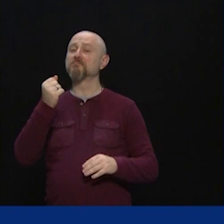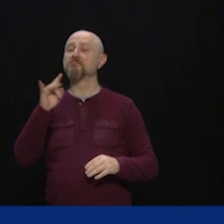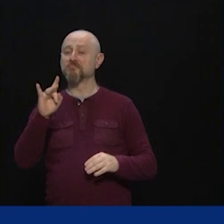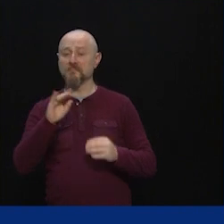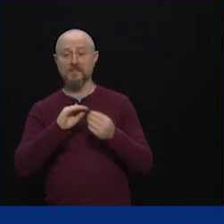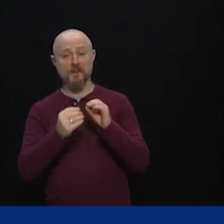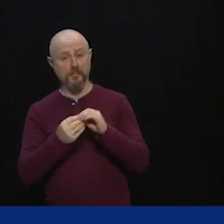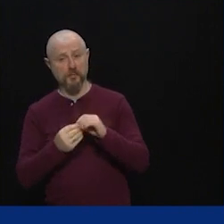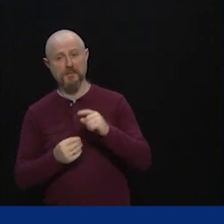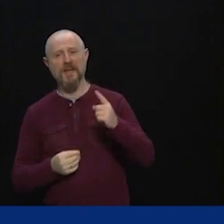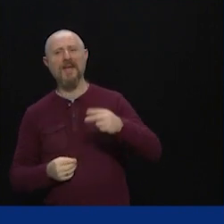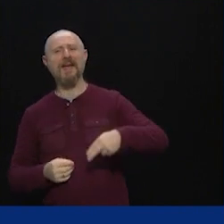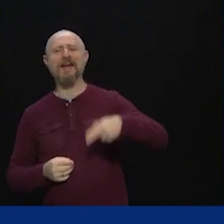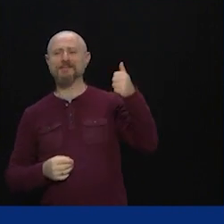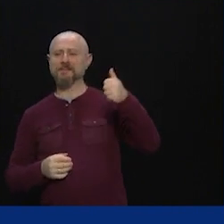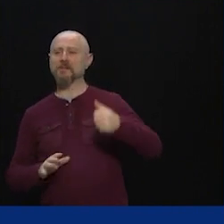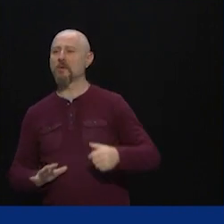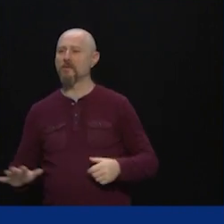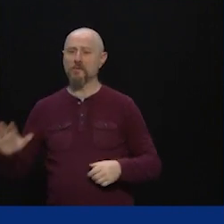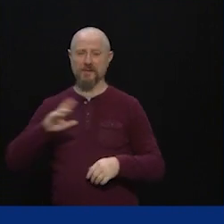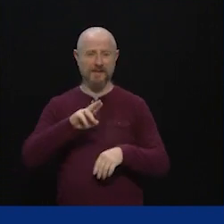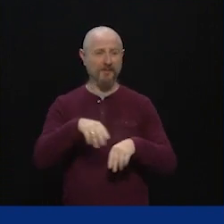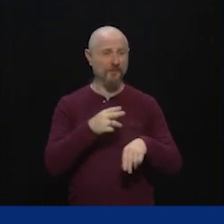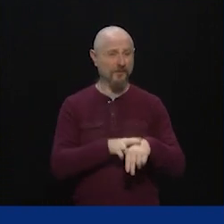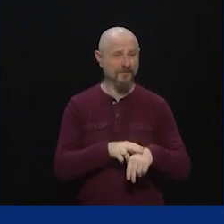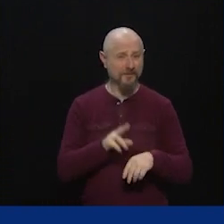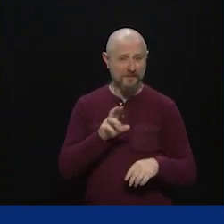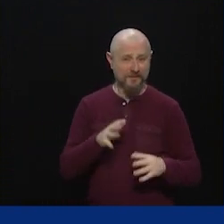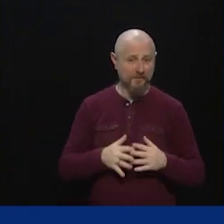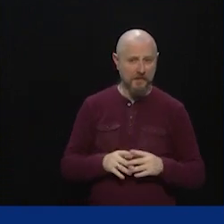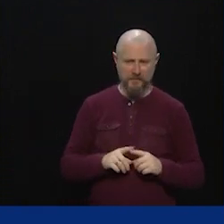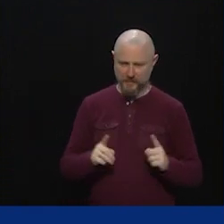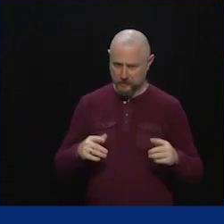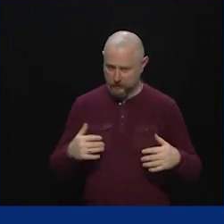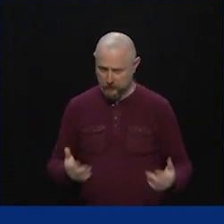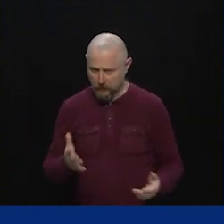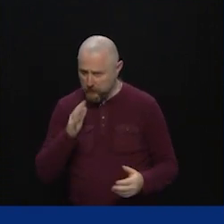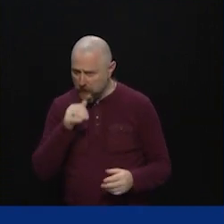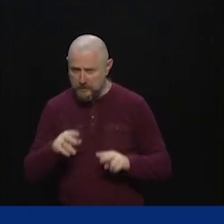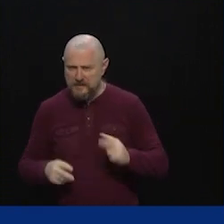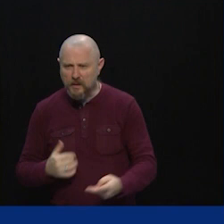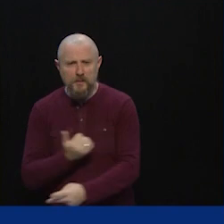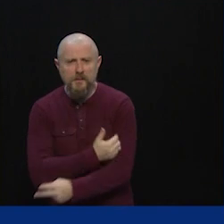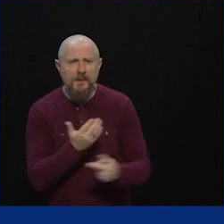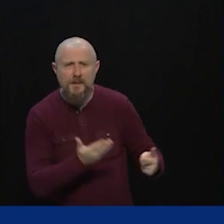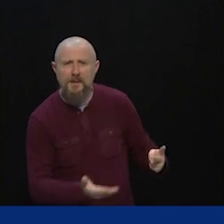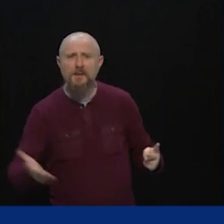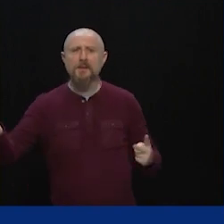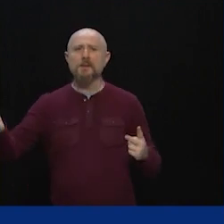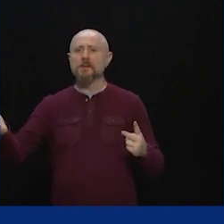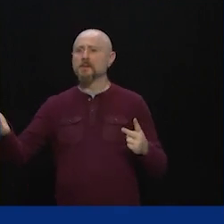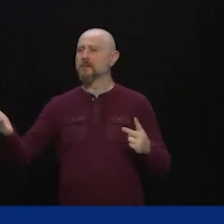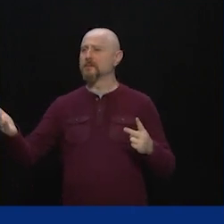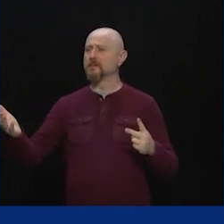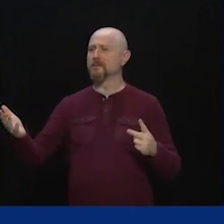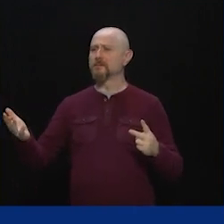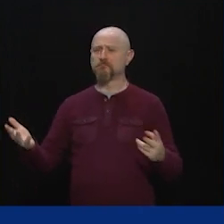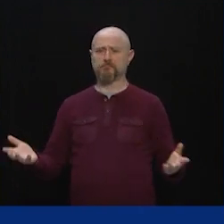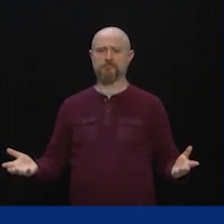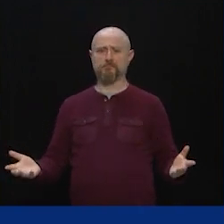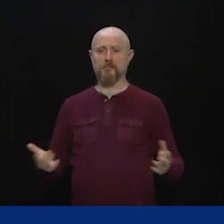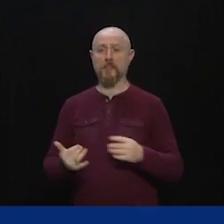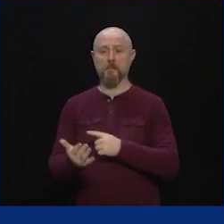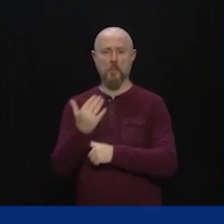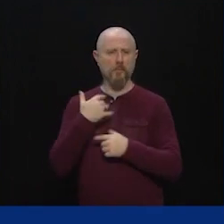I'm always saying, why aren't they getting that second dose? So I was on the call this morning with my team and say, okay, now we're sending not just